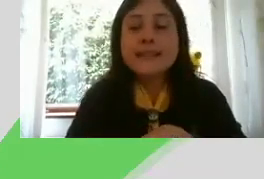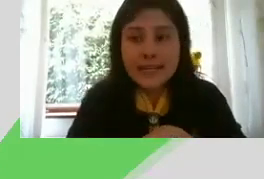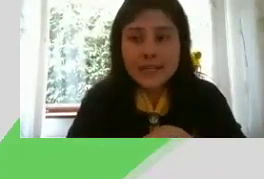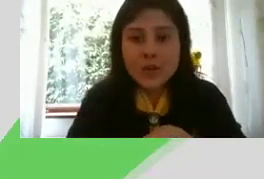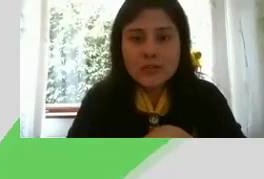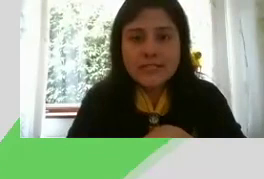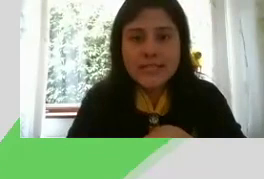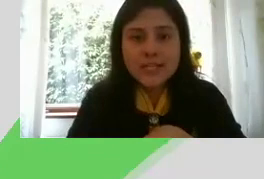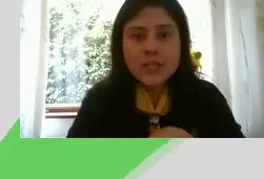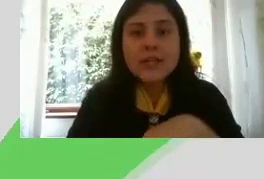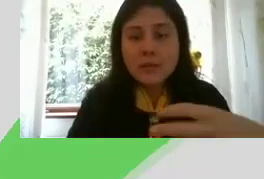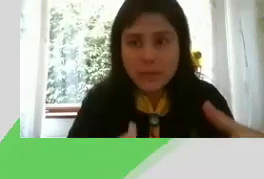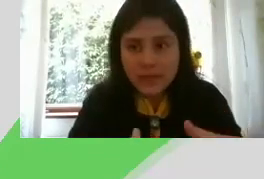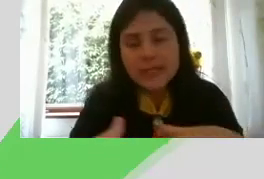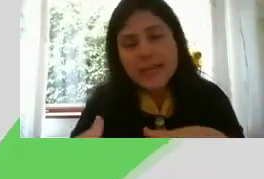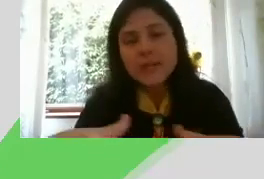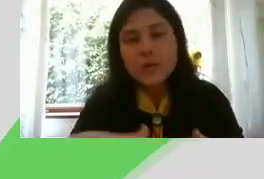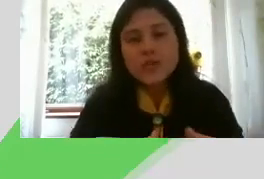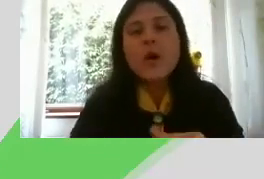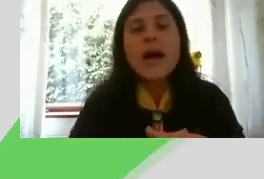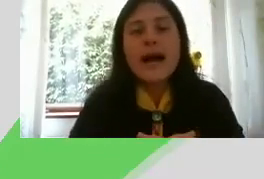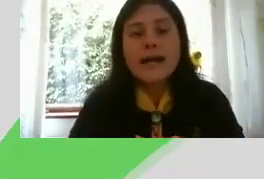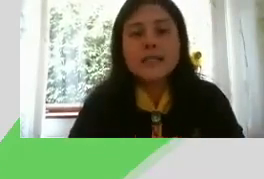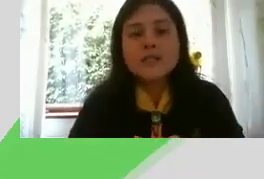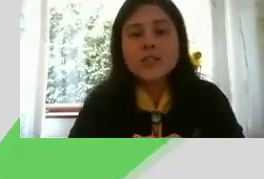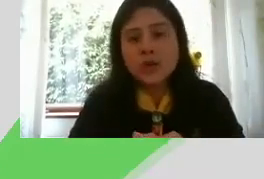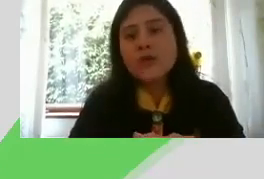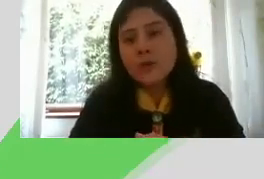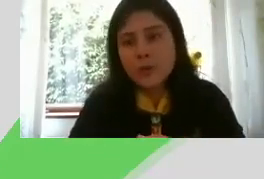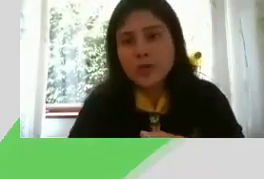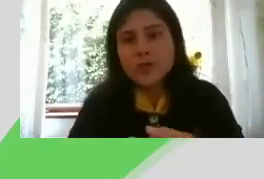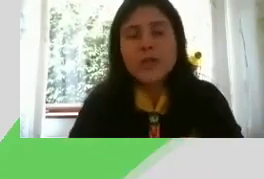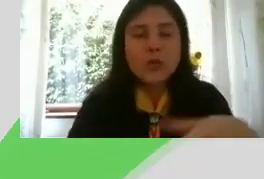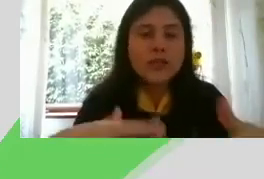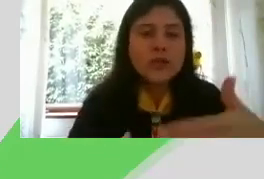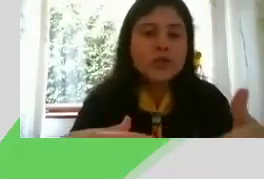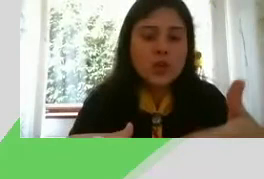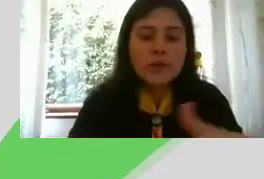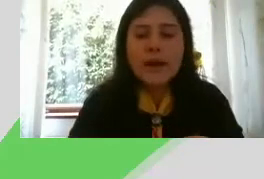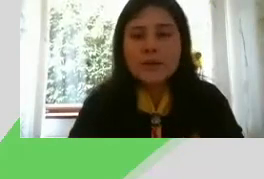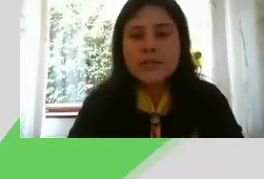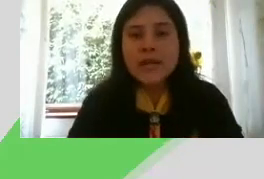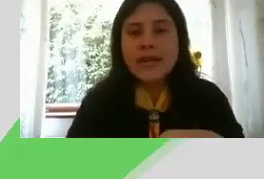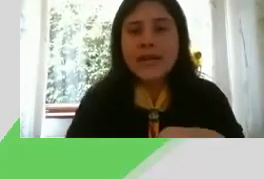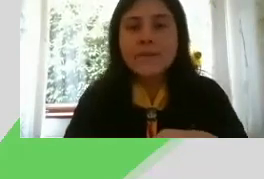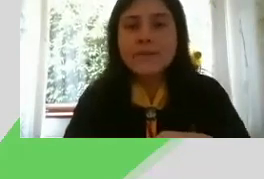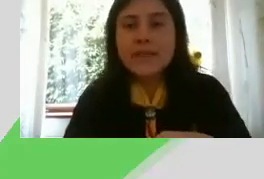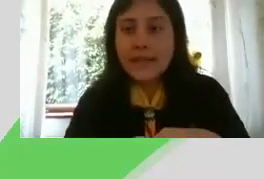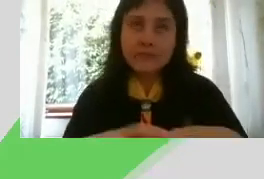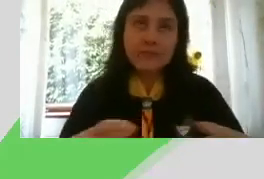and the TED conversation can be taken also as your report, so that when you talk about